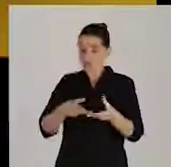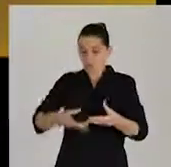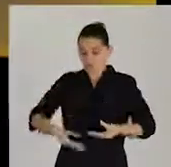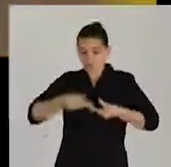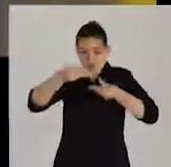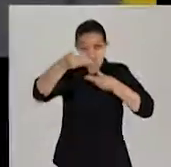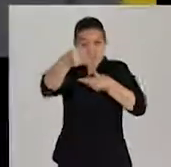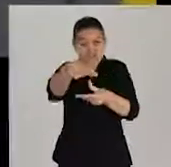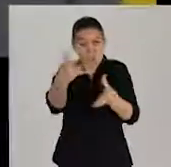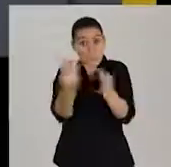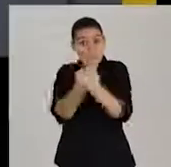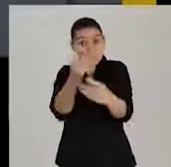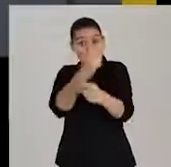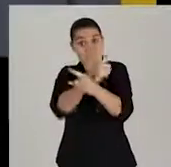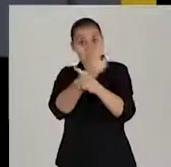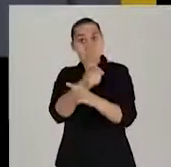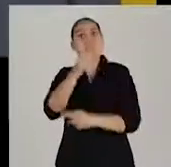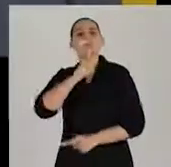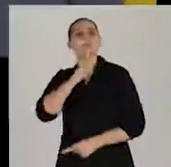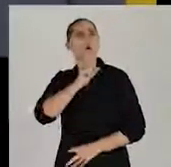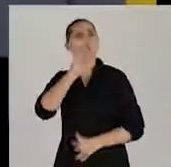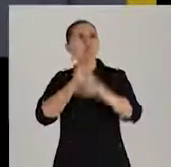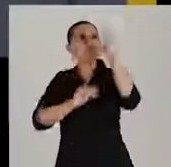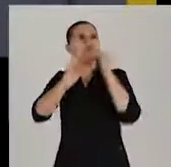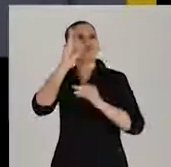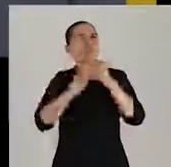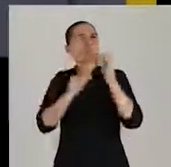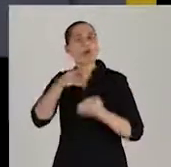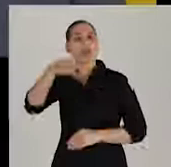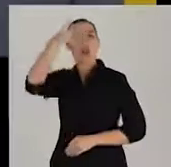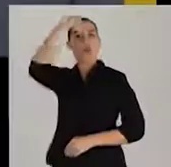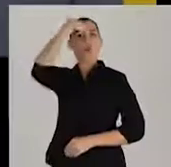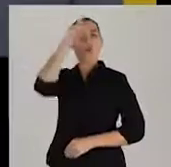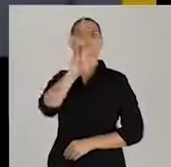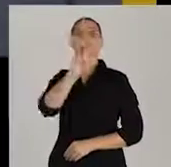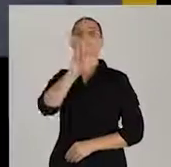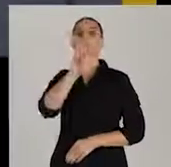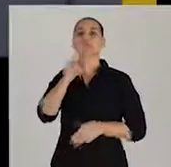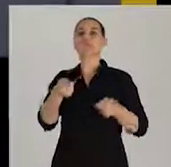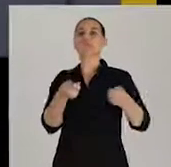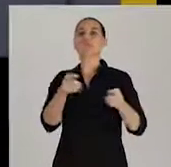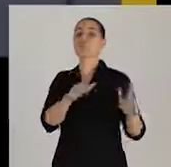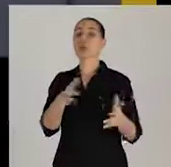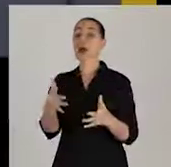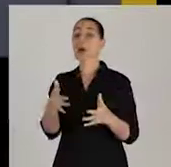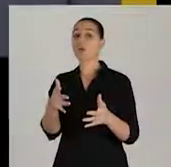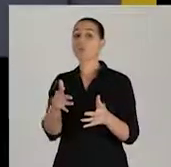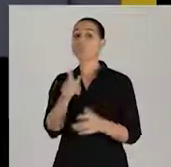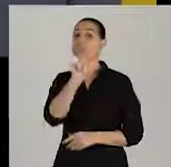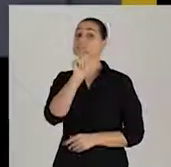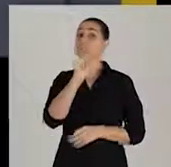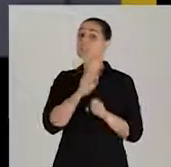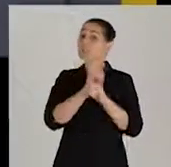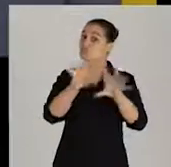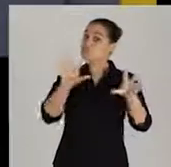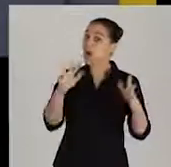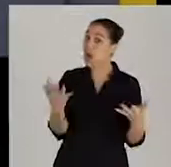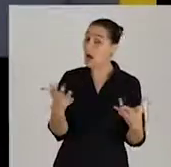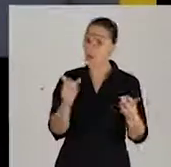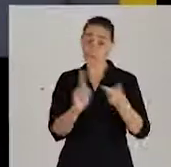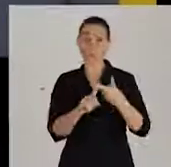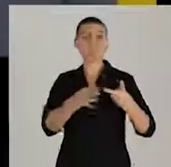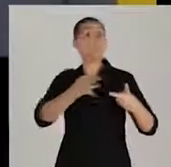video. Topics include how TB is spread, who's at most risk, and how to control